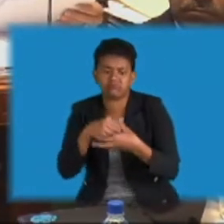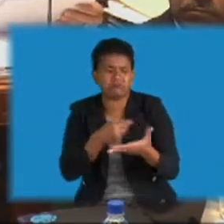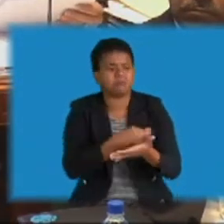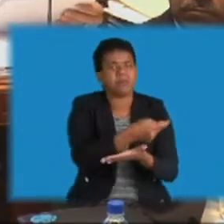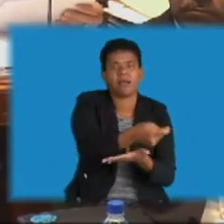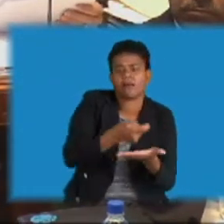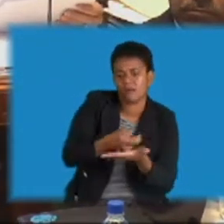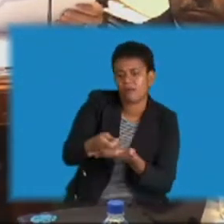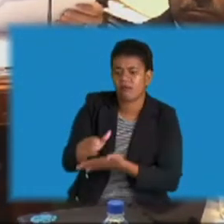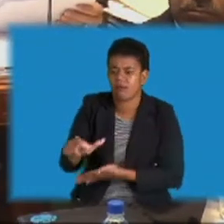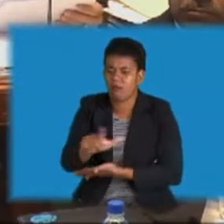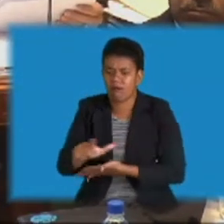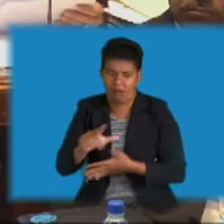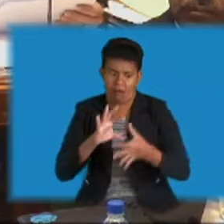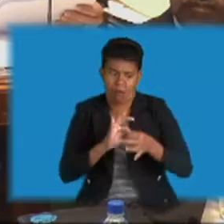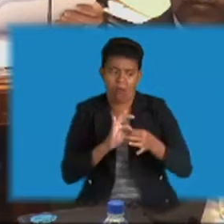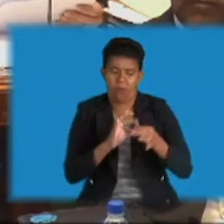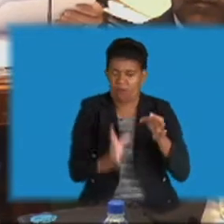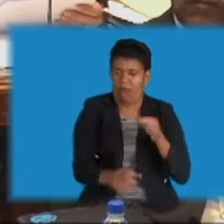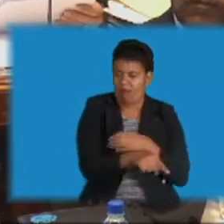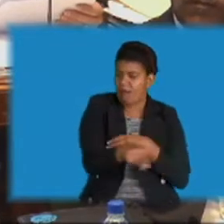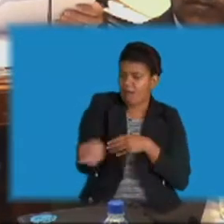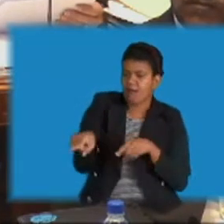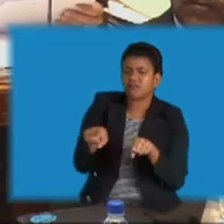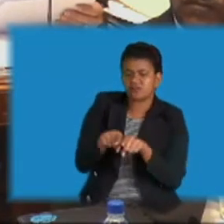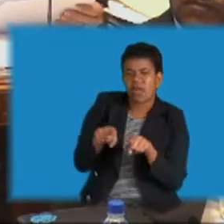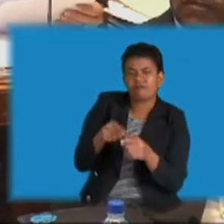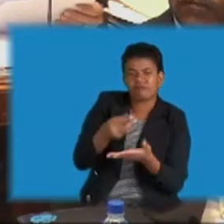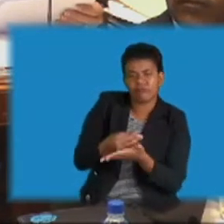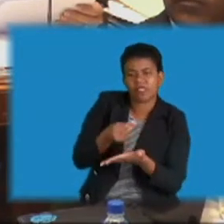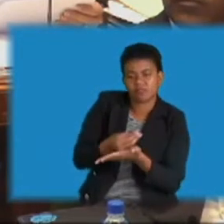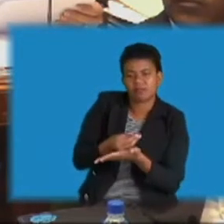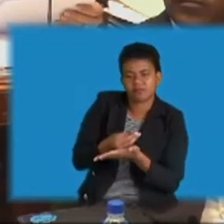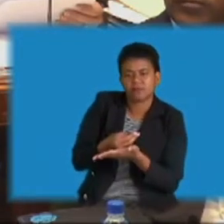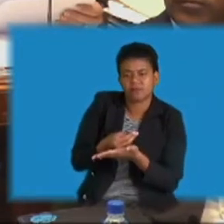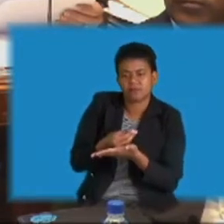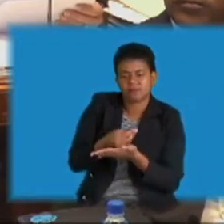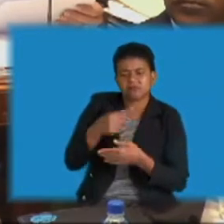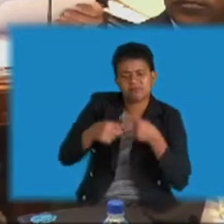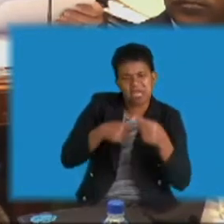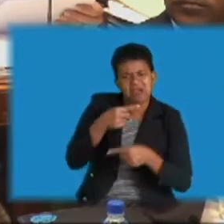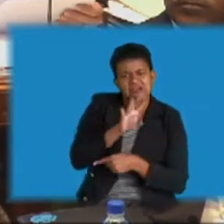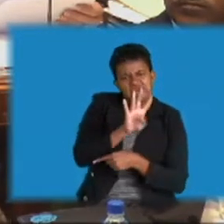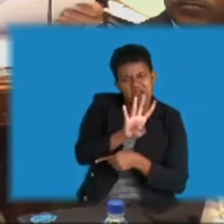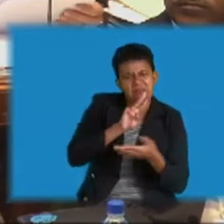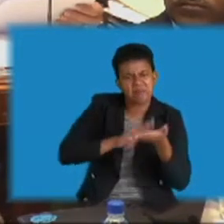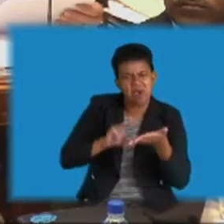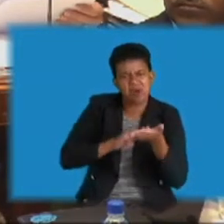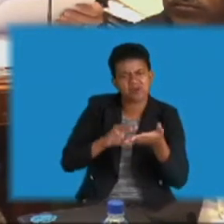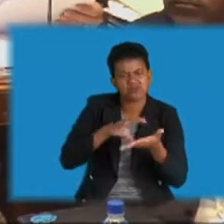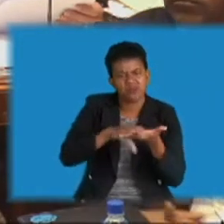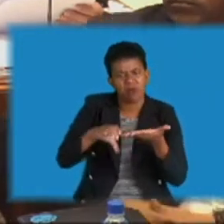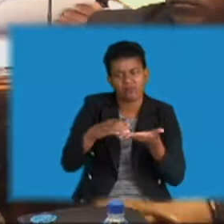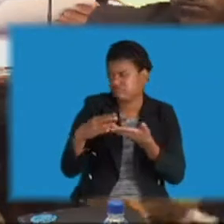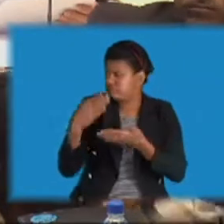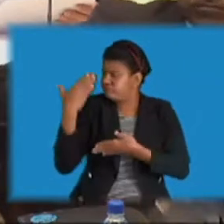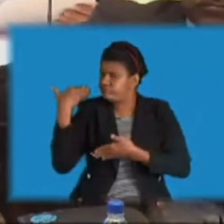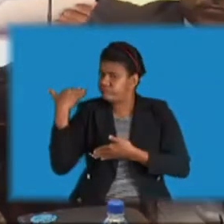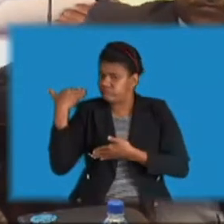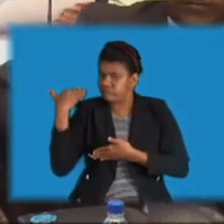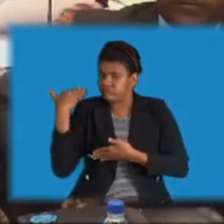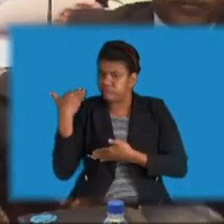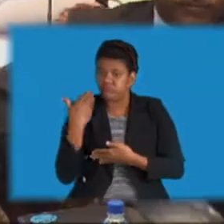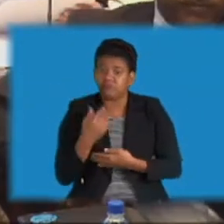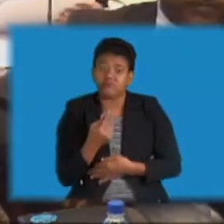similar to royalty, and this has amounted to almost $4 million since 2012. So,